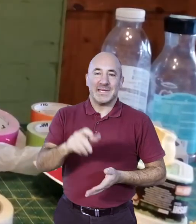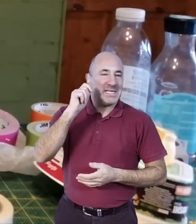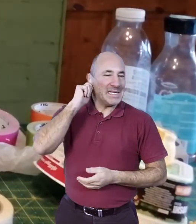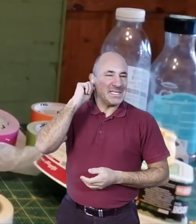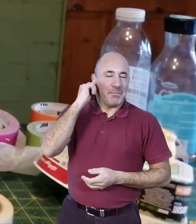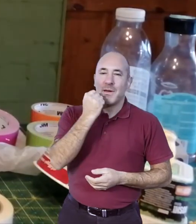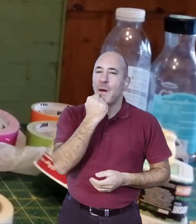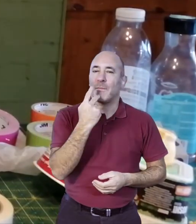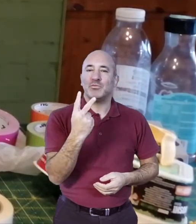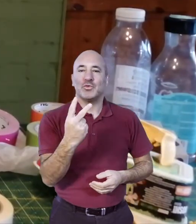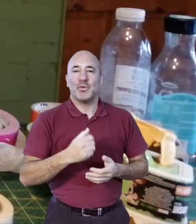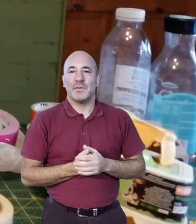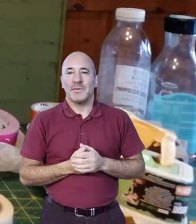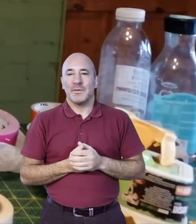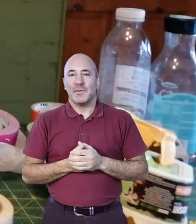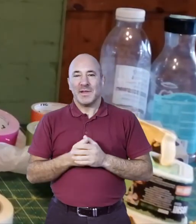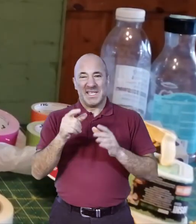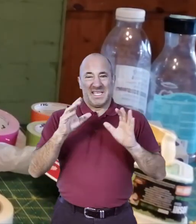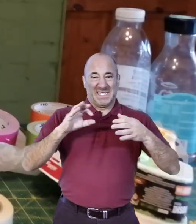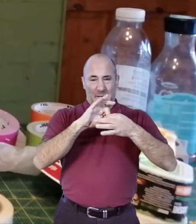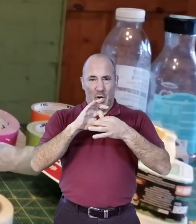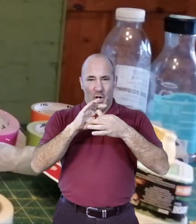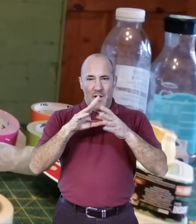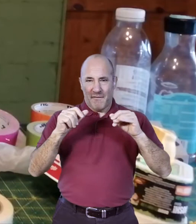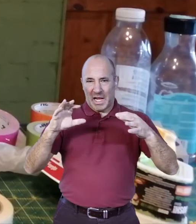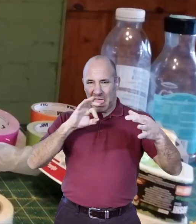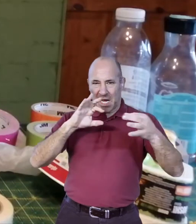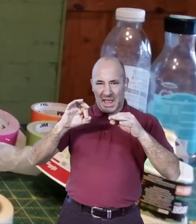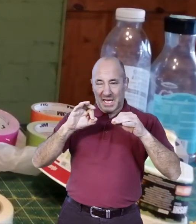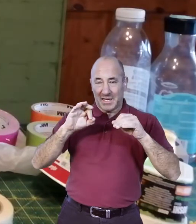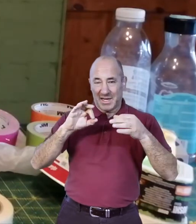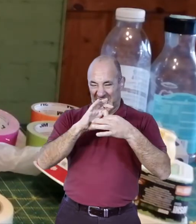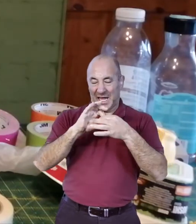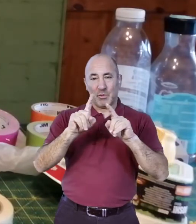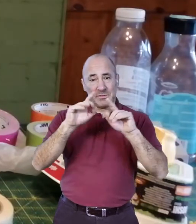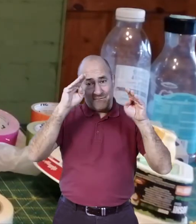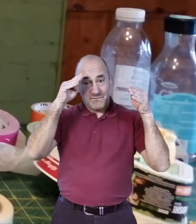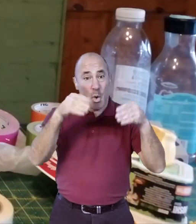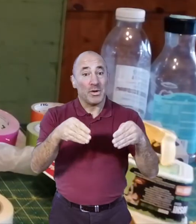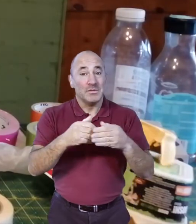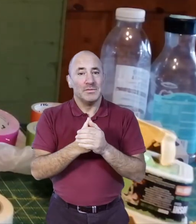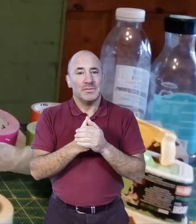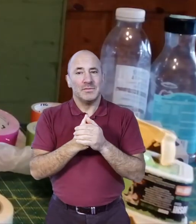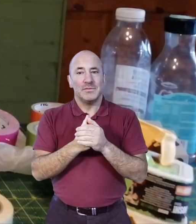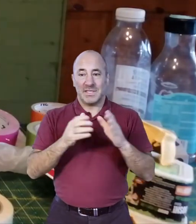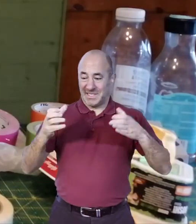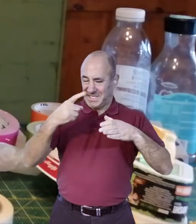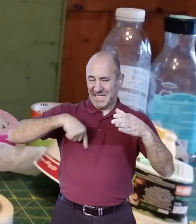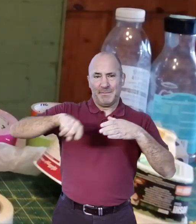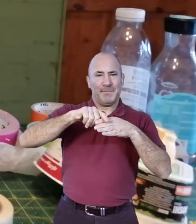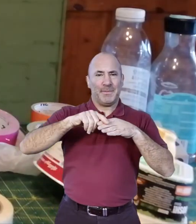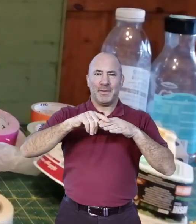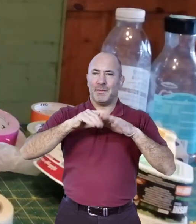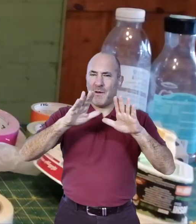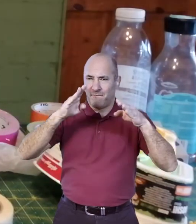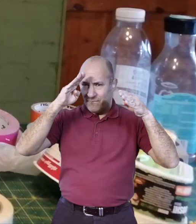Tip number 2 kind of links in with the teamwork. It's focus. Now, as a team, you need to make sure you're